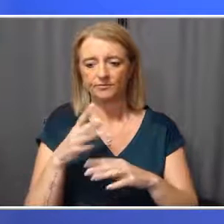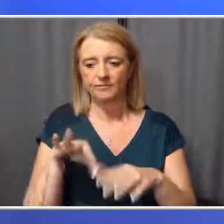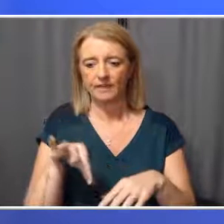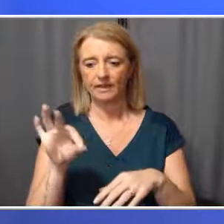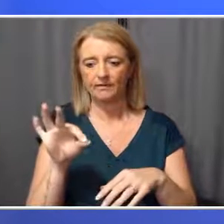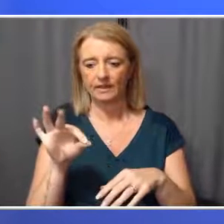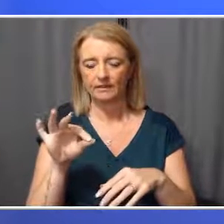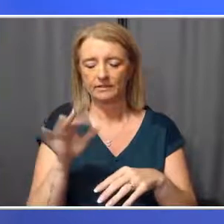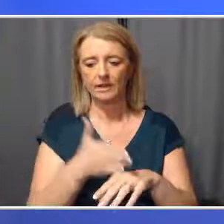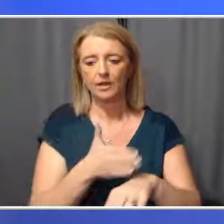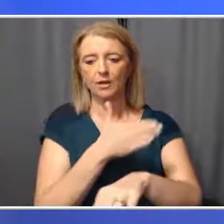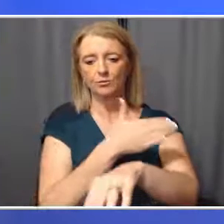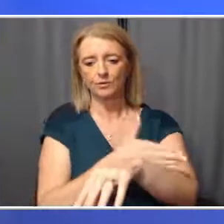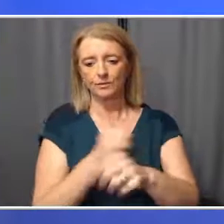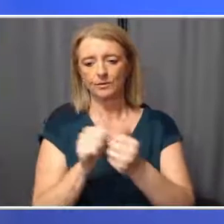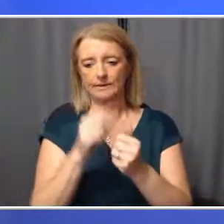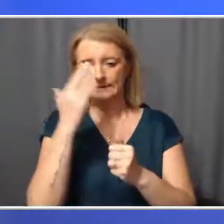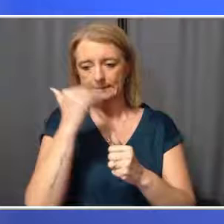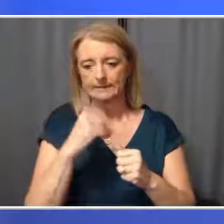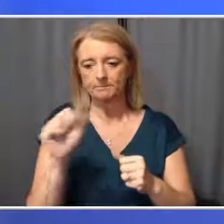with migraines.